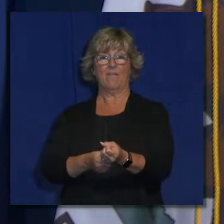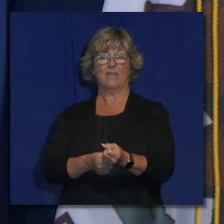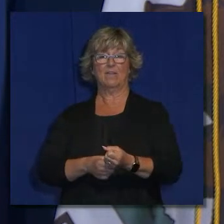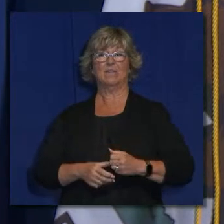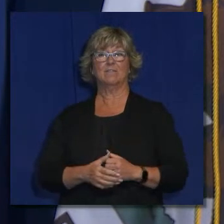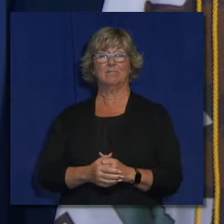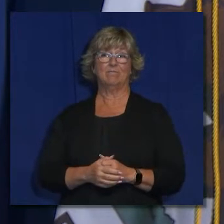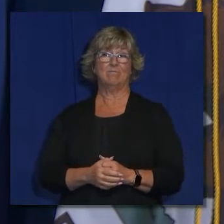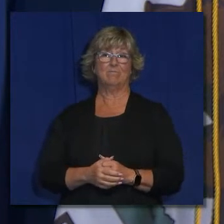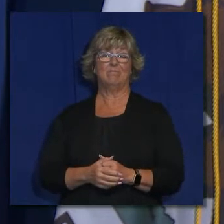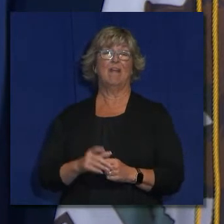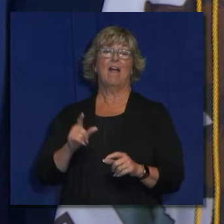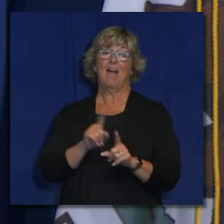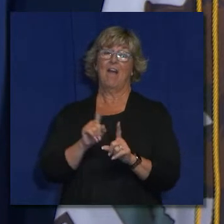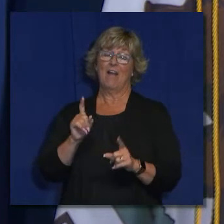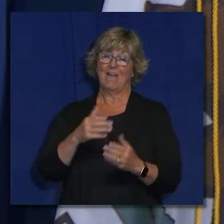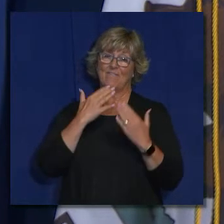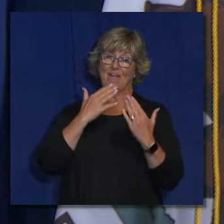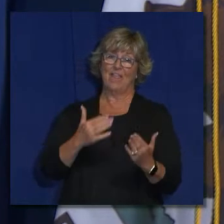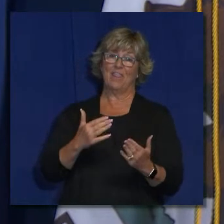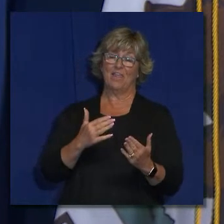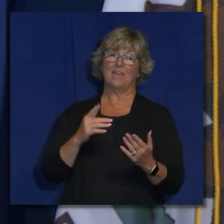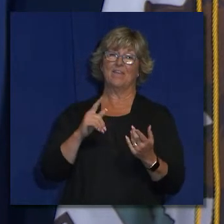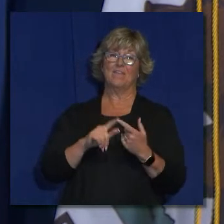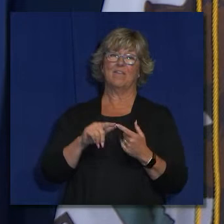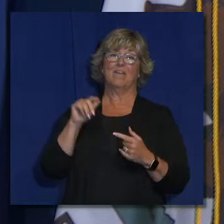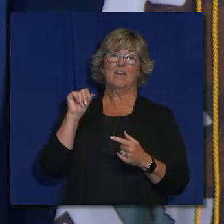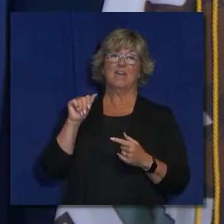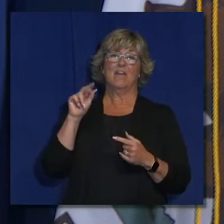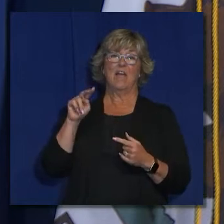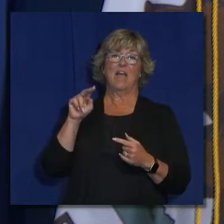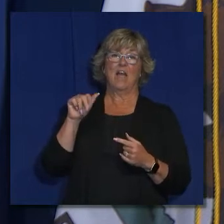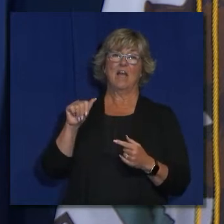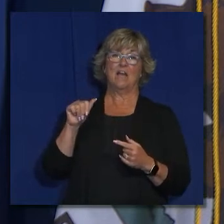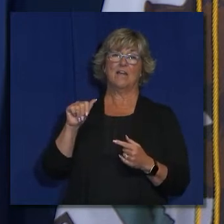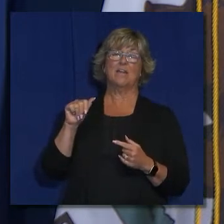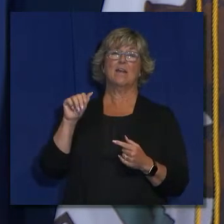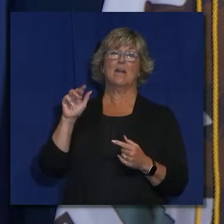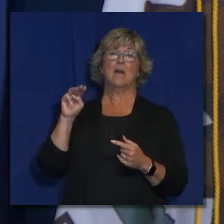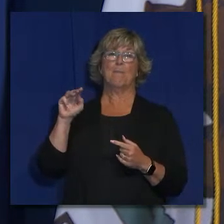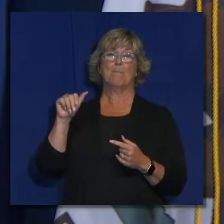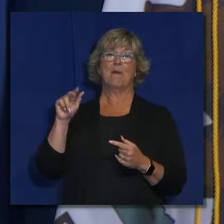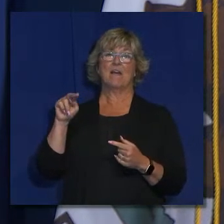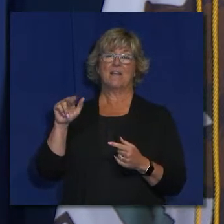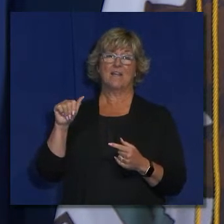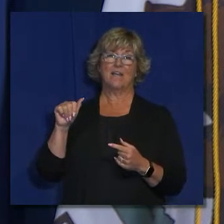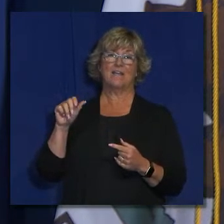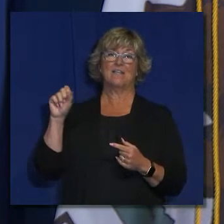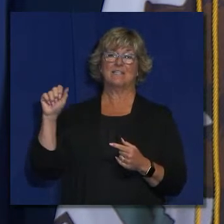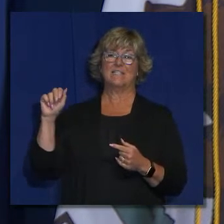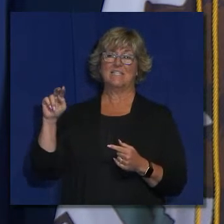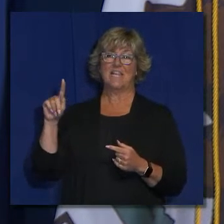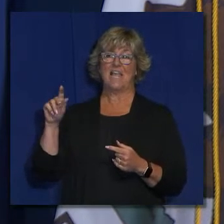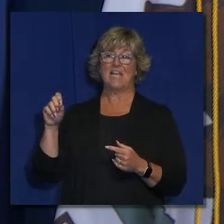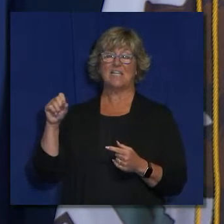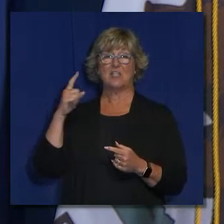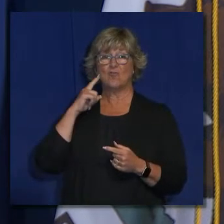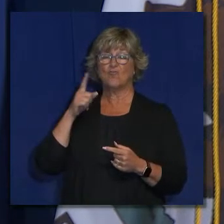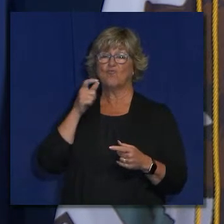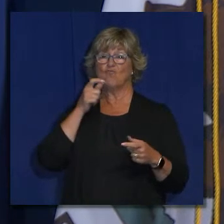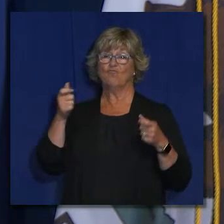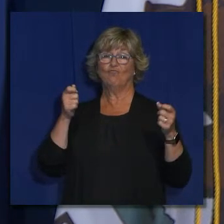be remiss if I didn't give a special thanks to Ana Montesantos, who came before me as a director for 2 other